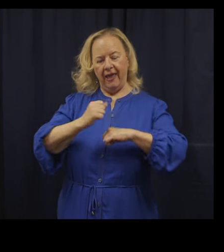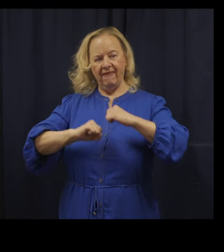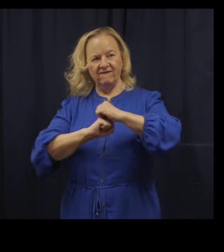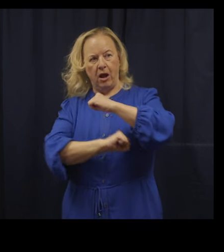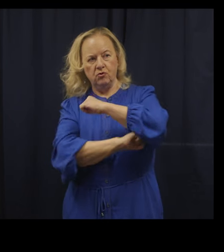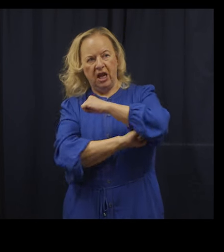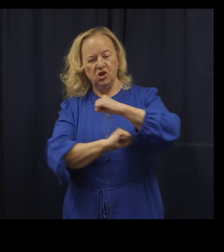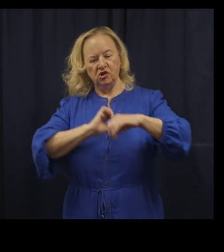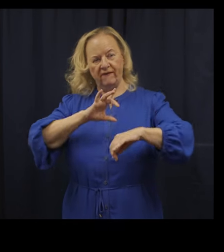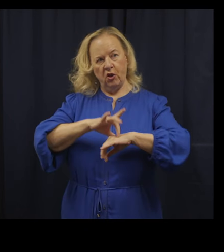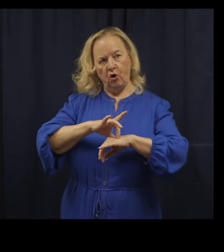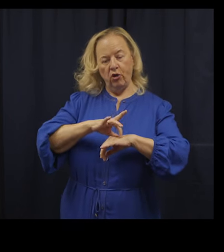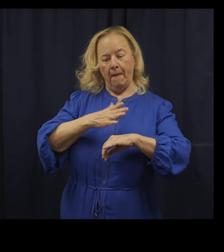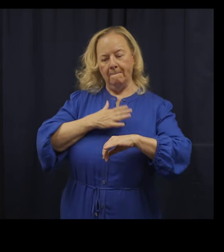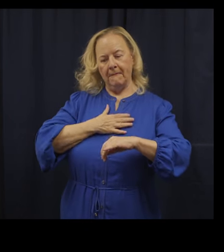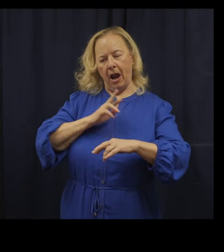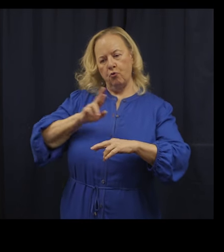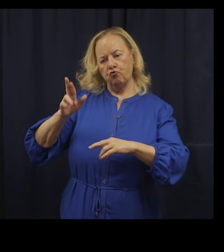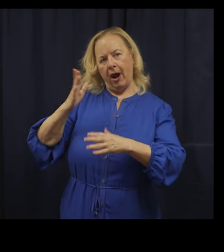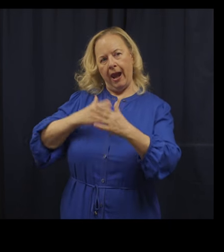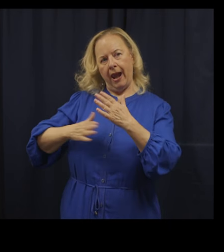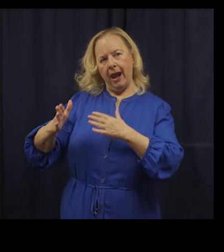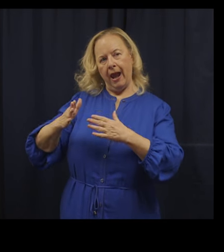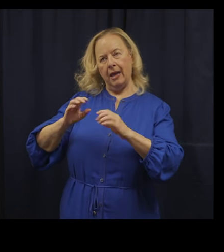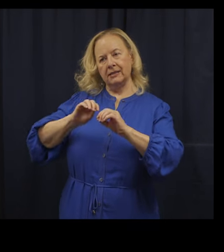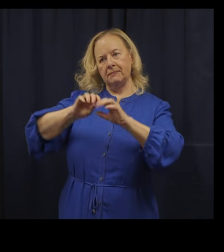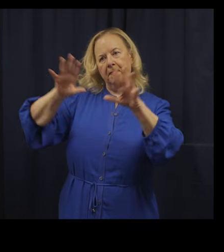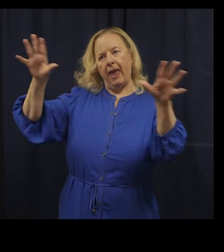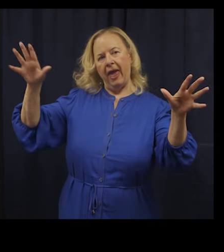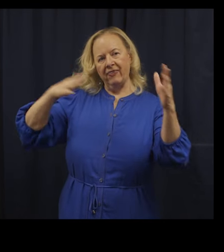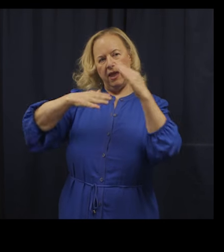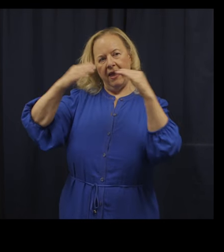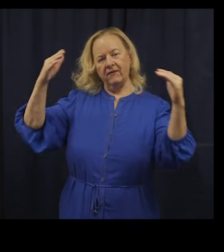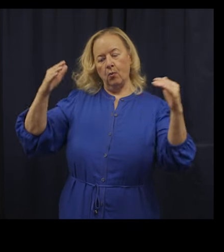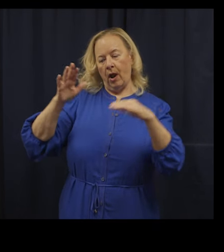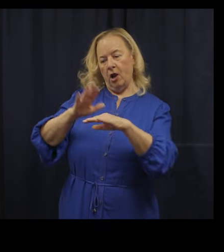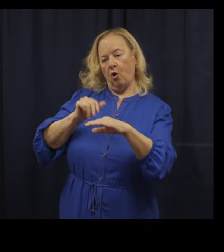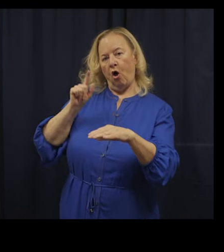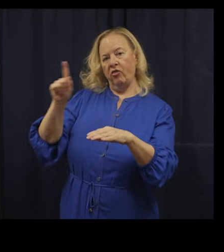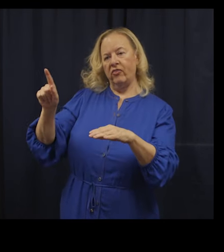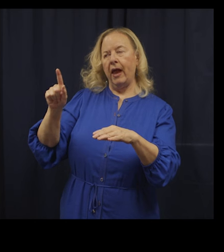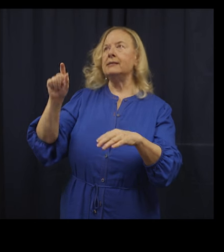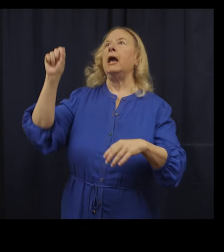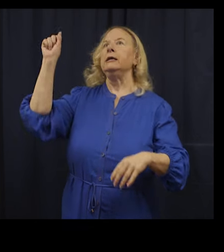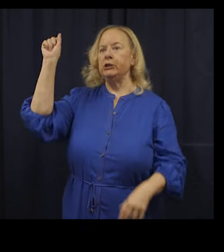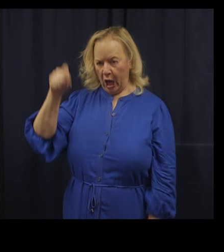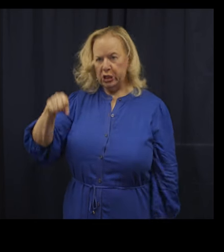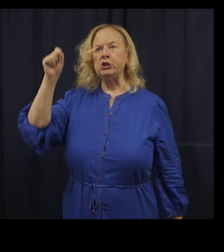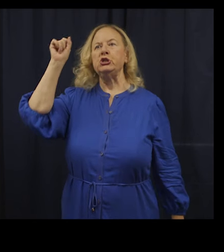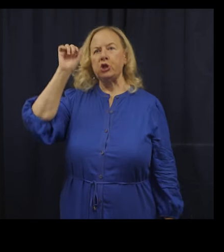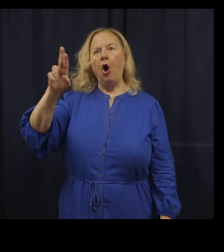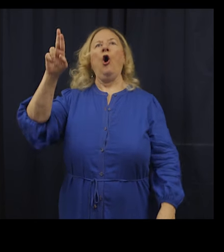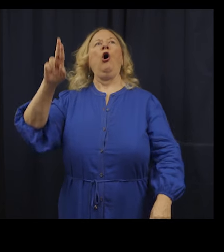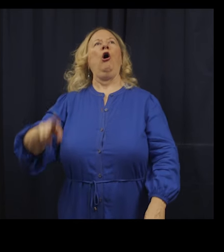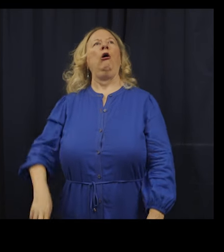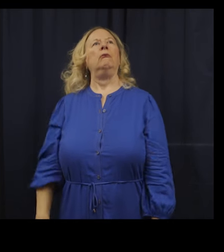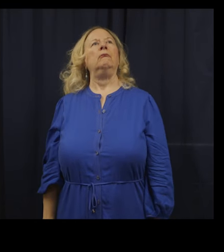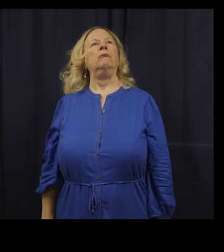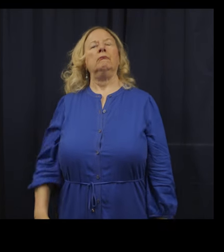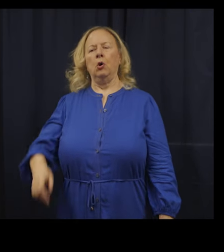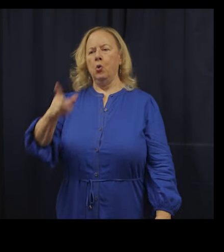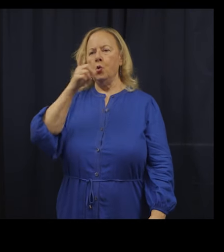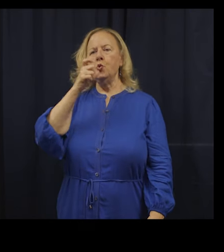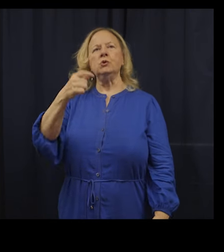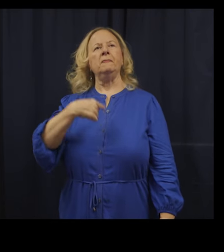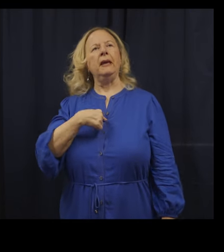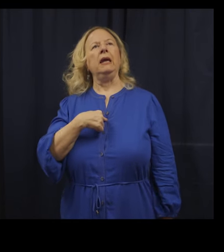earth. My right hand has spanned the heavens. When I call unto them, they go, yes, sir. Who is the